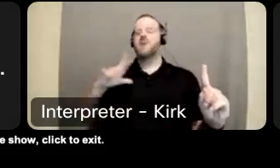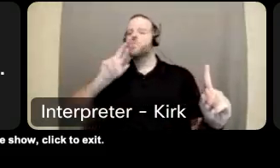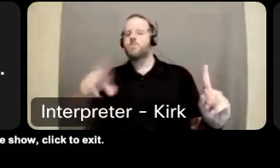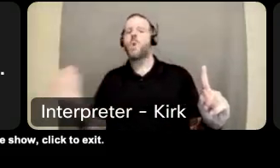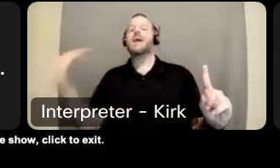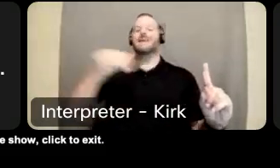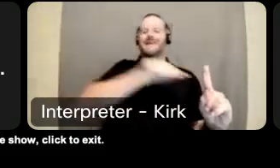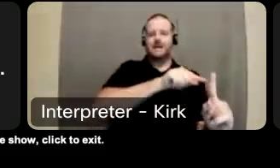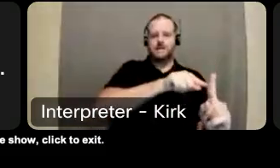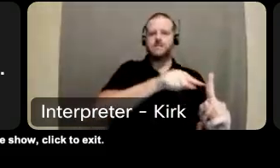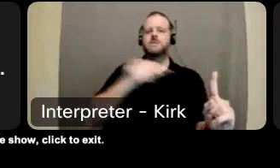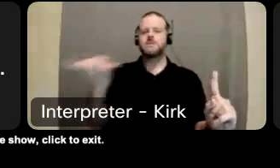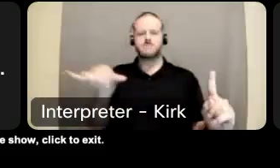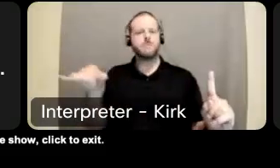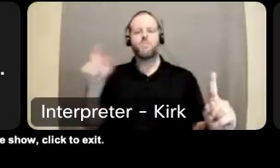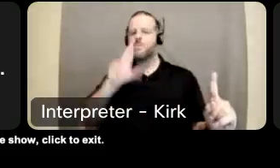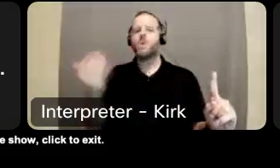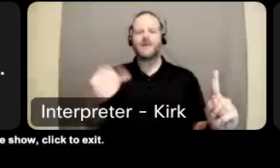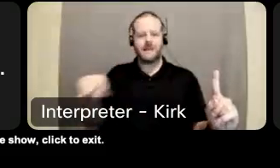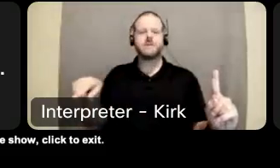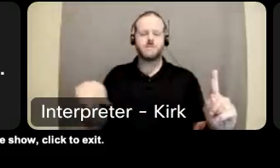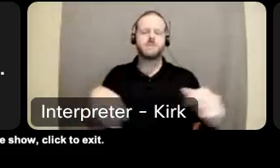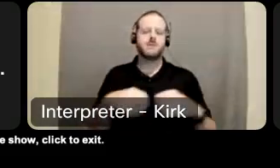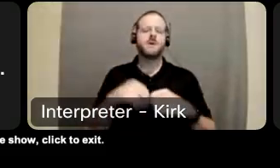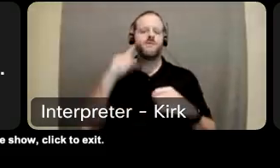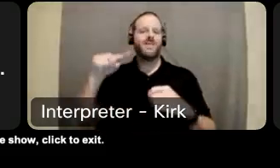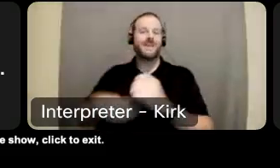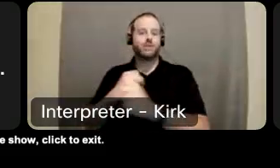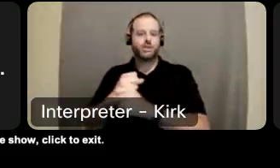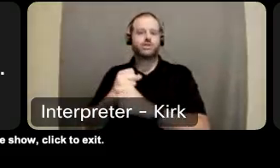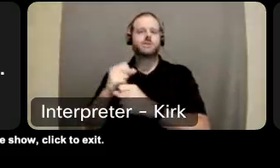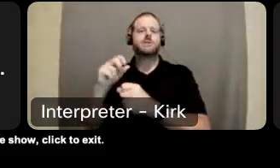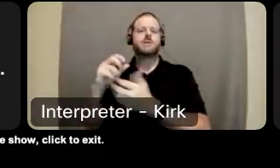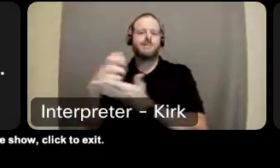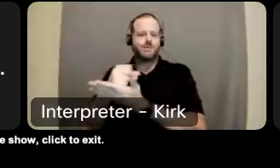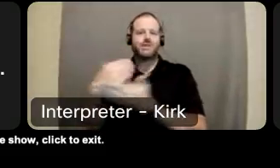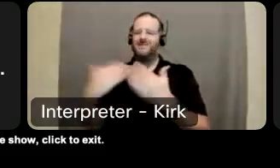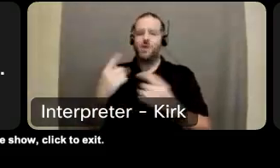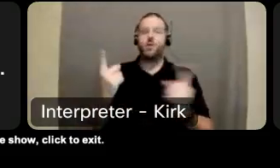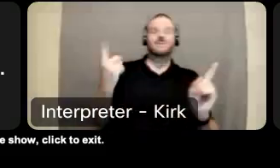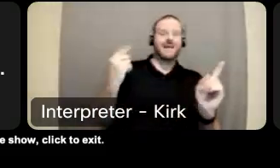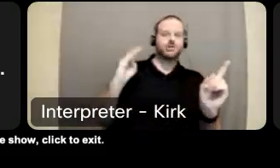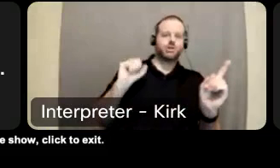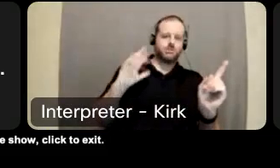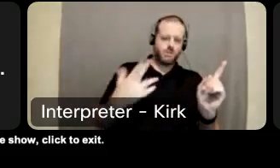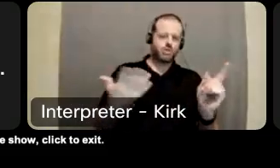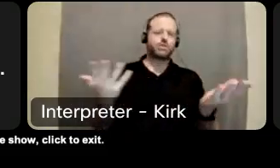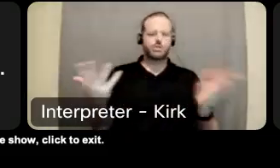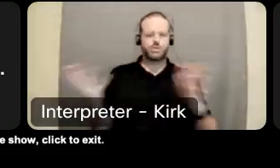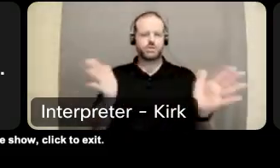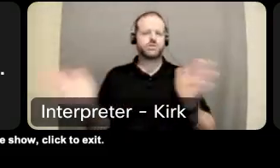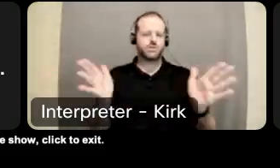report those again this year's data collection, even though it was last March's assessment